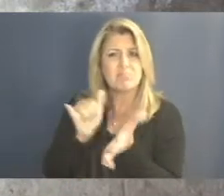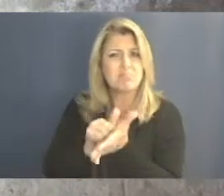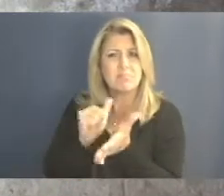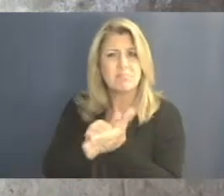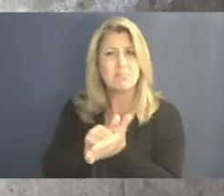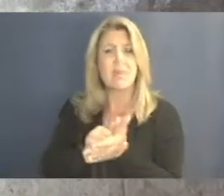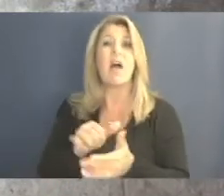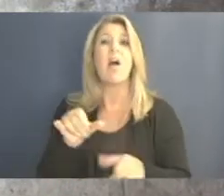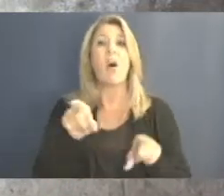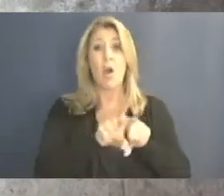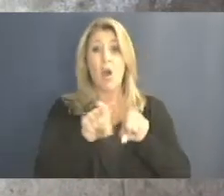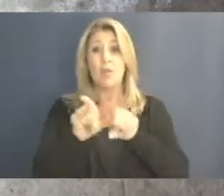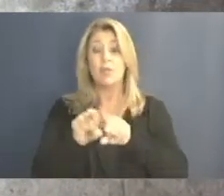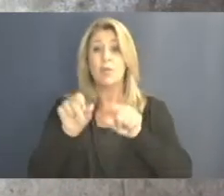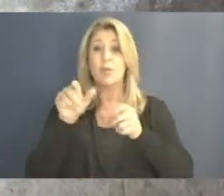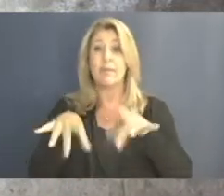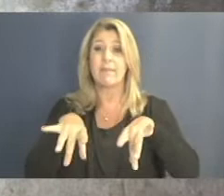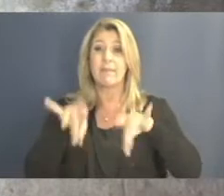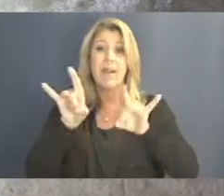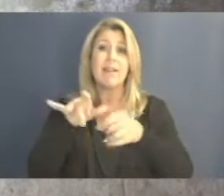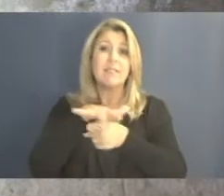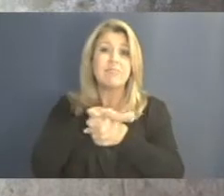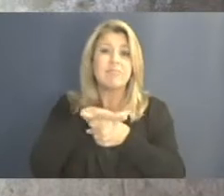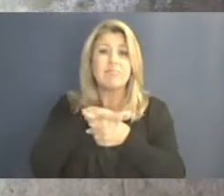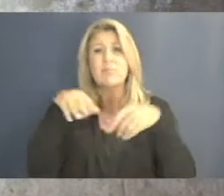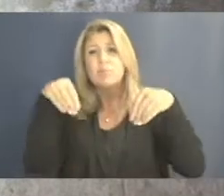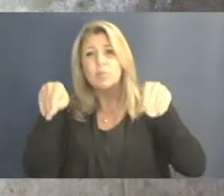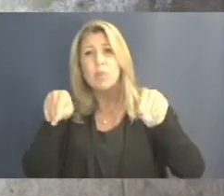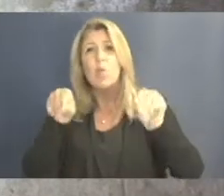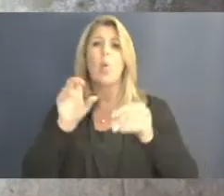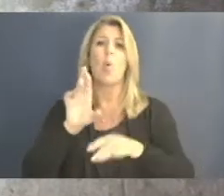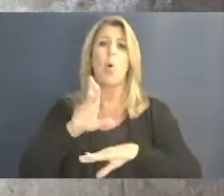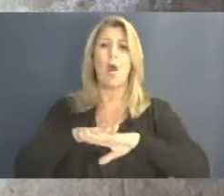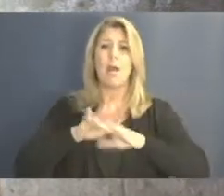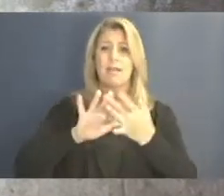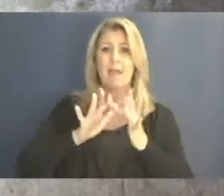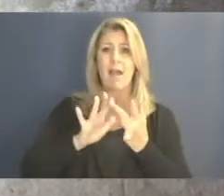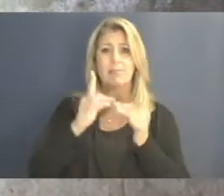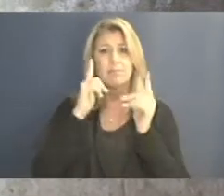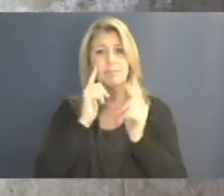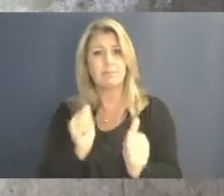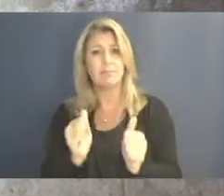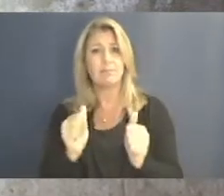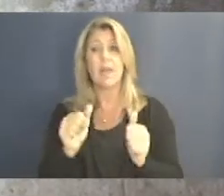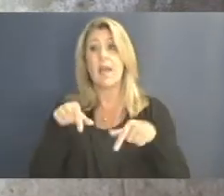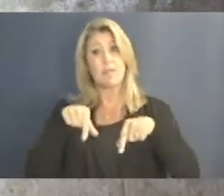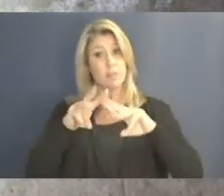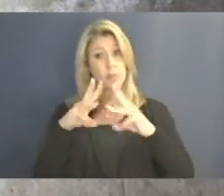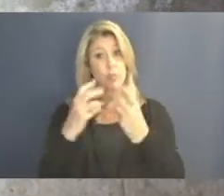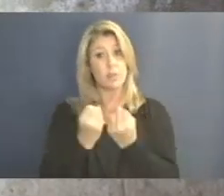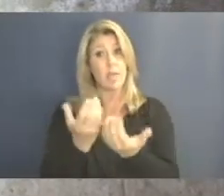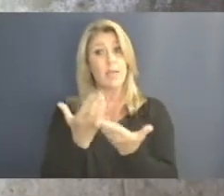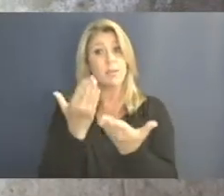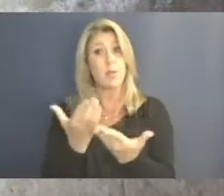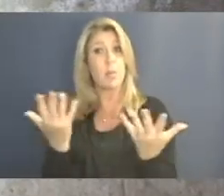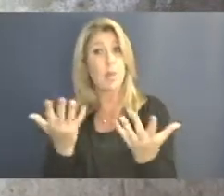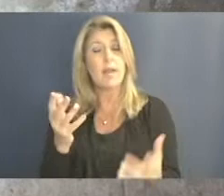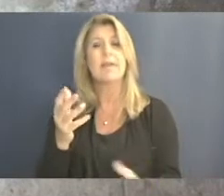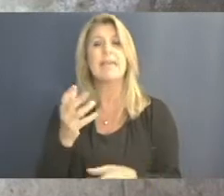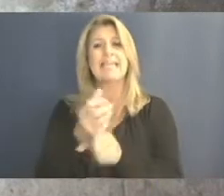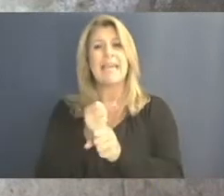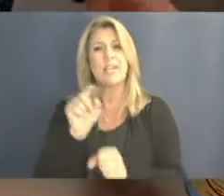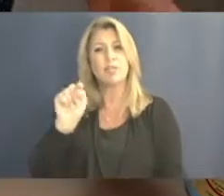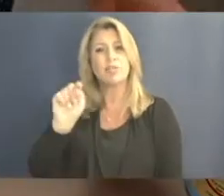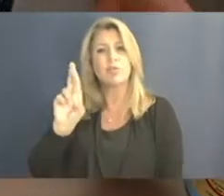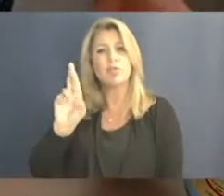other company. Also, you can find retailers or you can order online. For this workshop, I suggest getting some trim